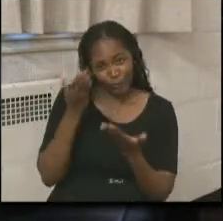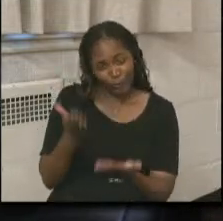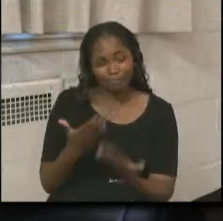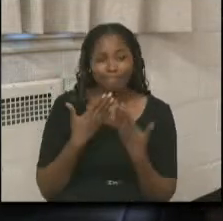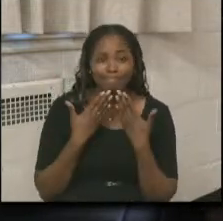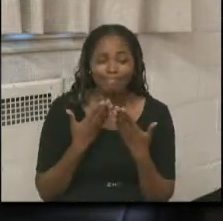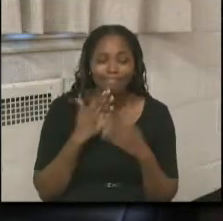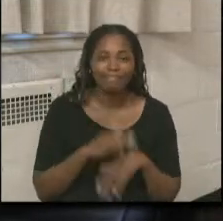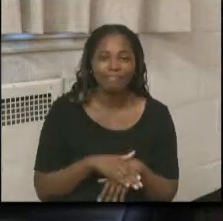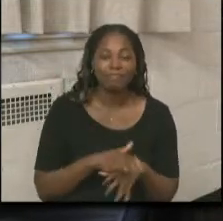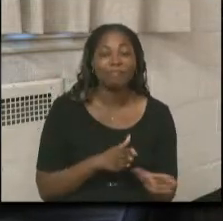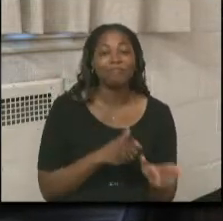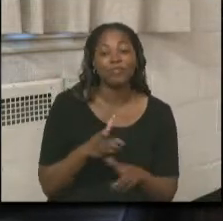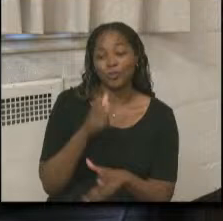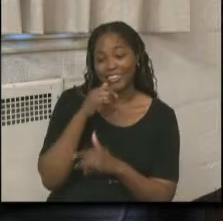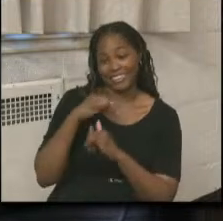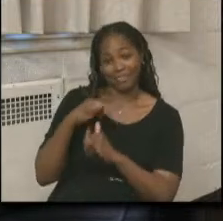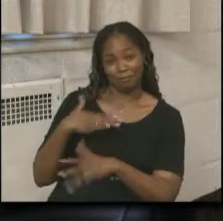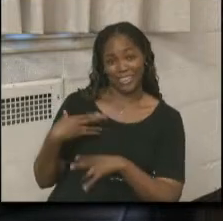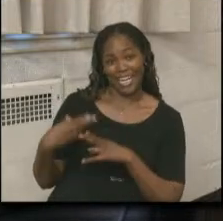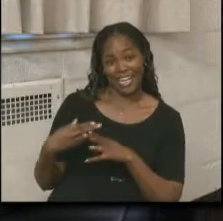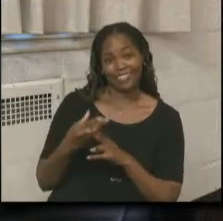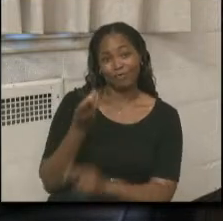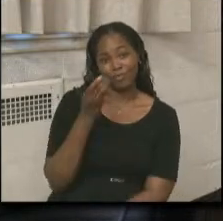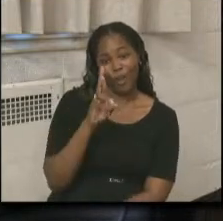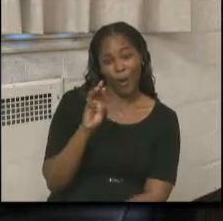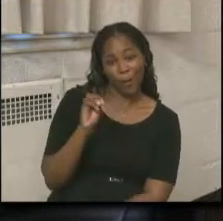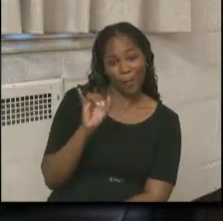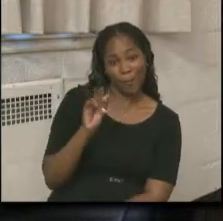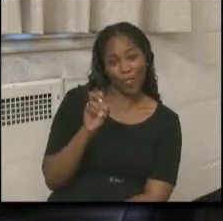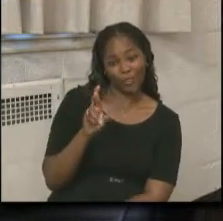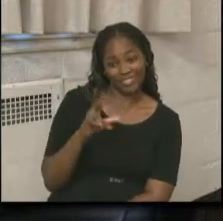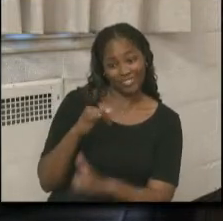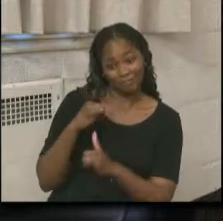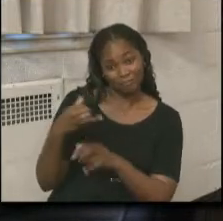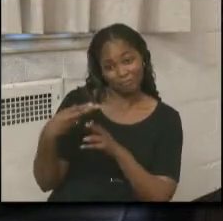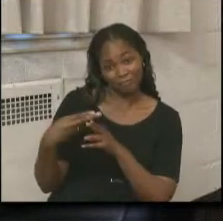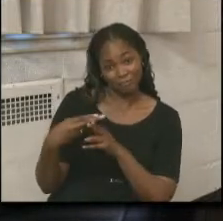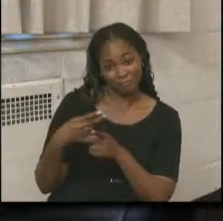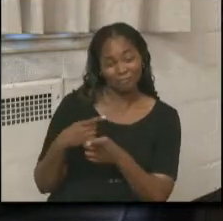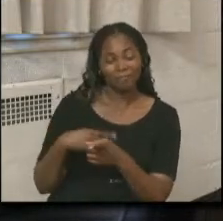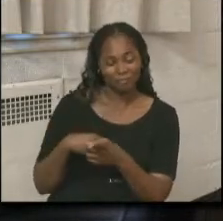To my namesake, Dr. Miller.